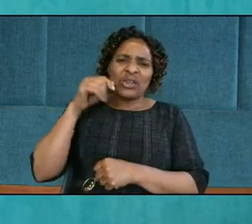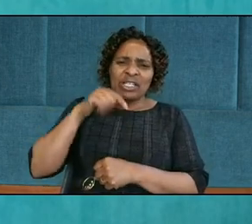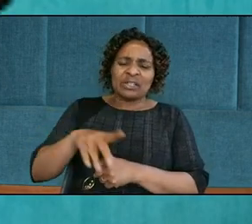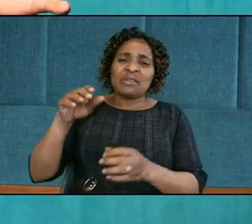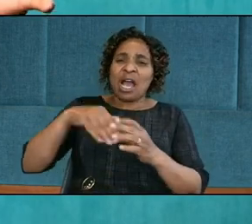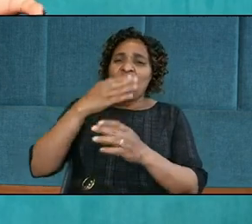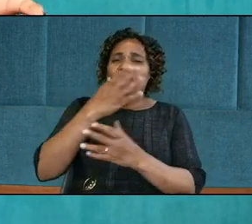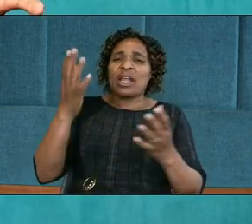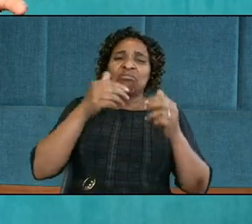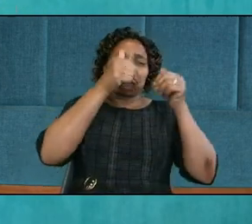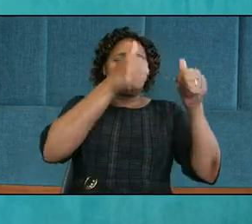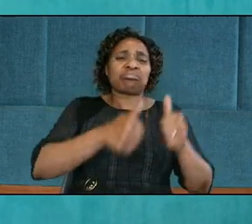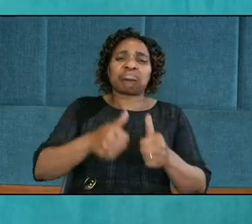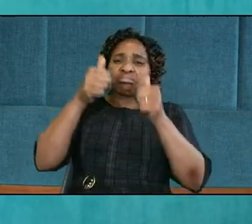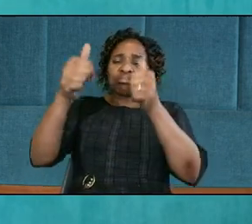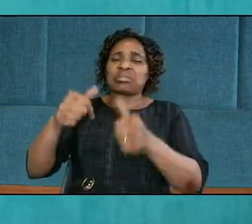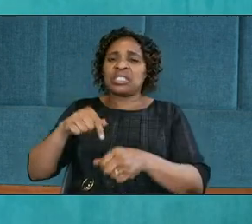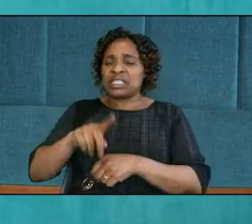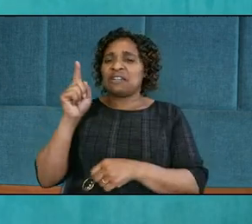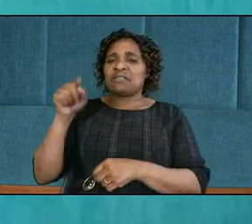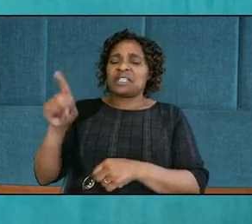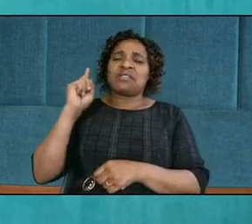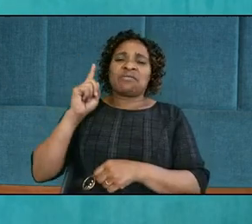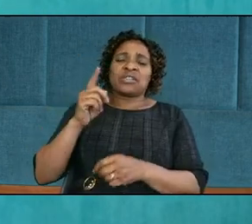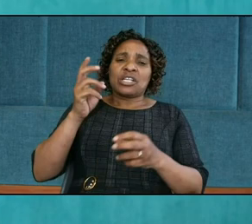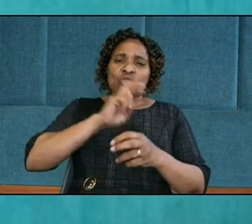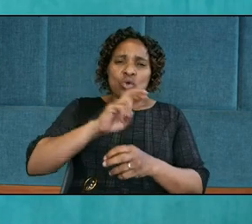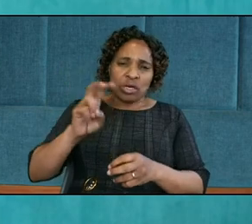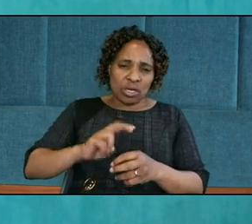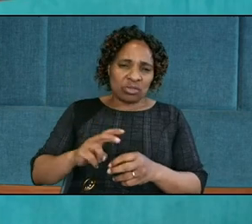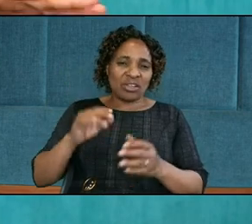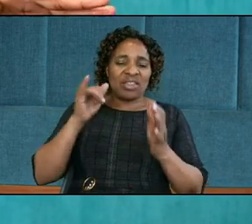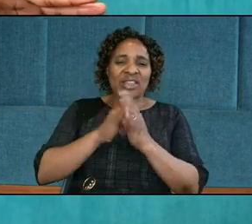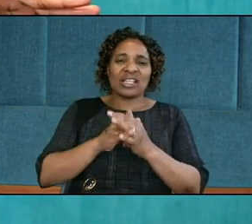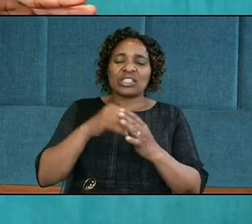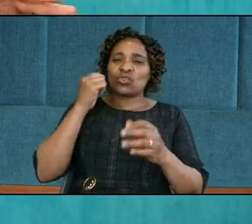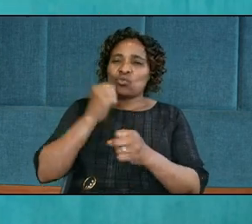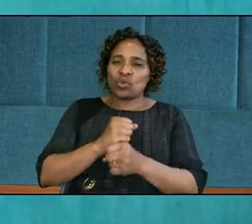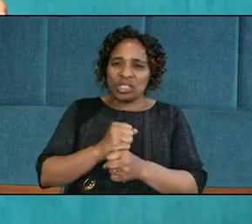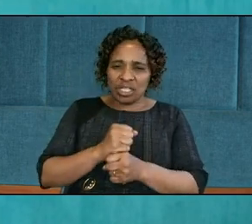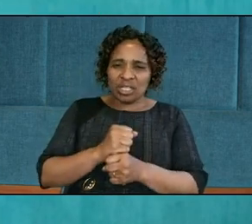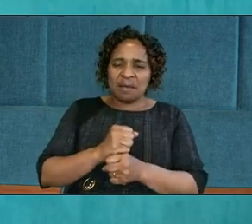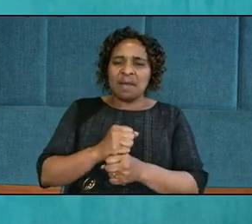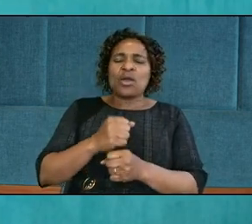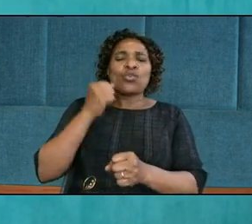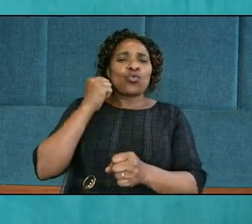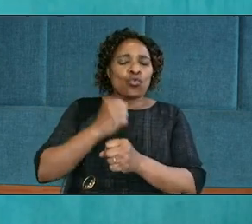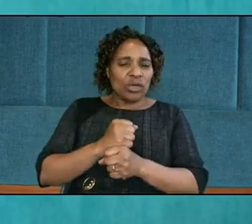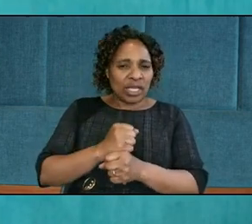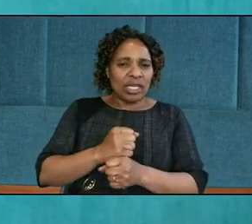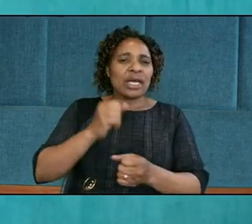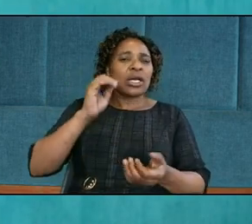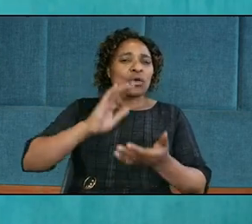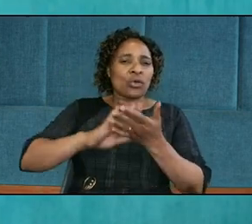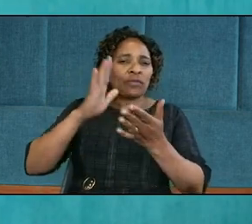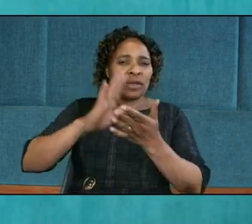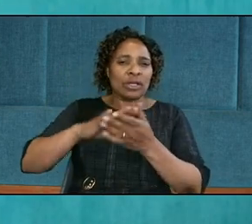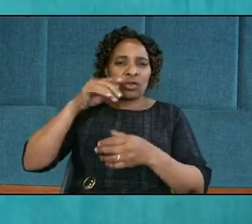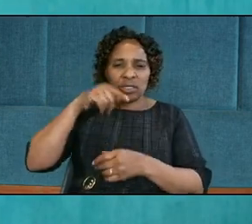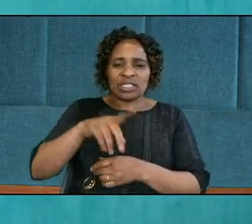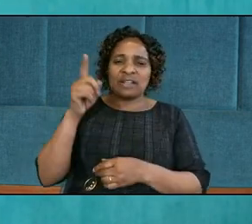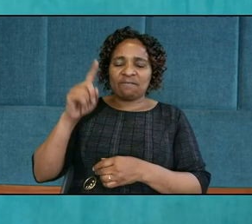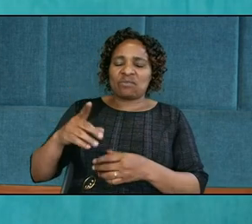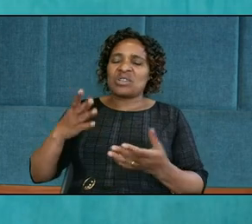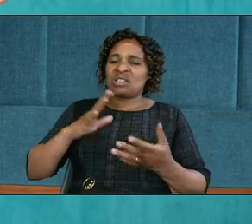out there, advertising yourself, giving yourself the recognition, that is just doing it. But doing it and glorifying yourself,